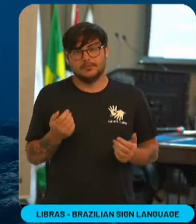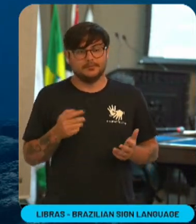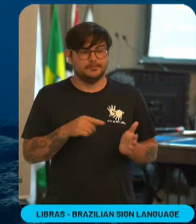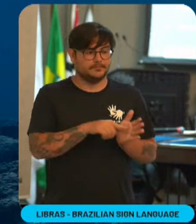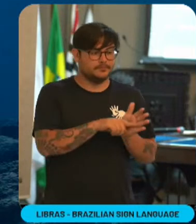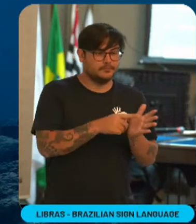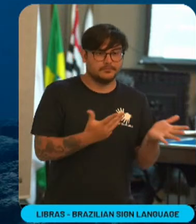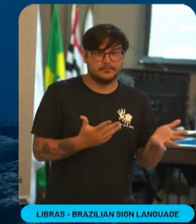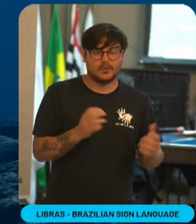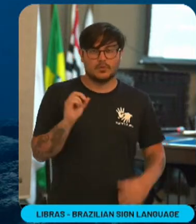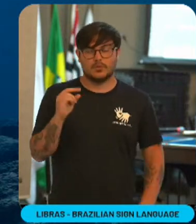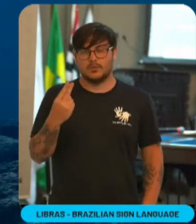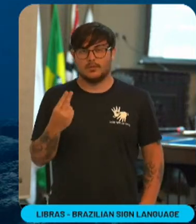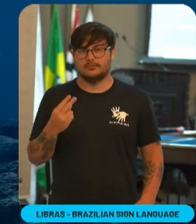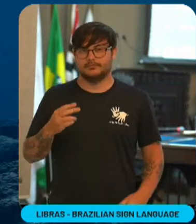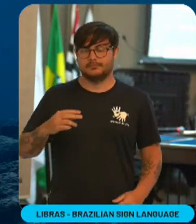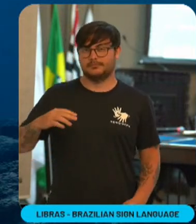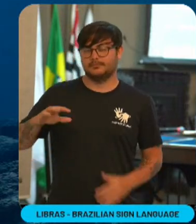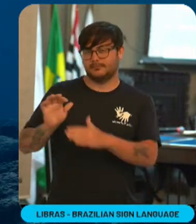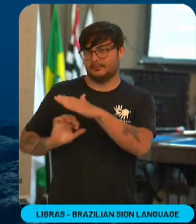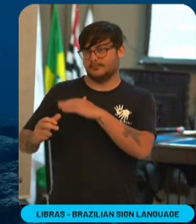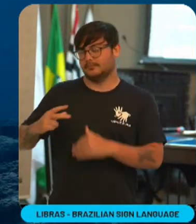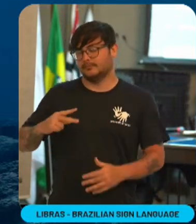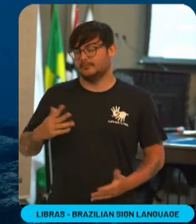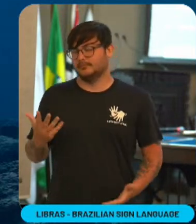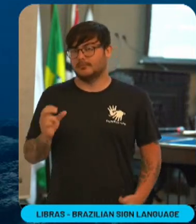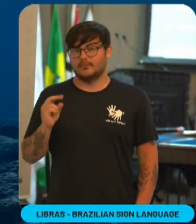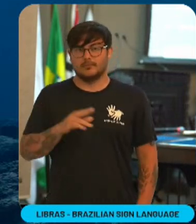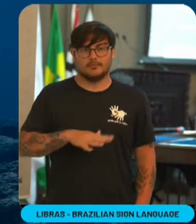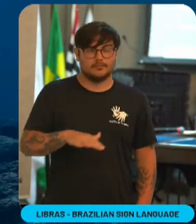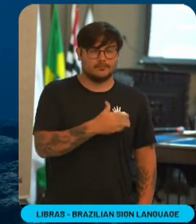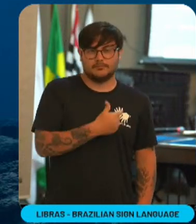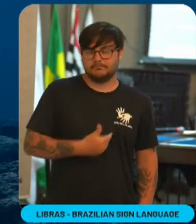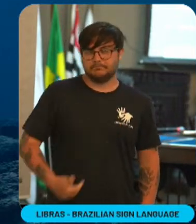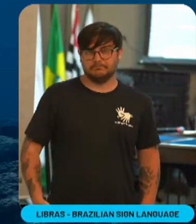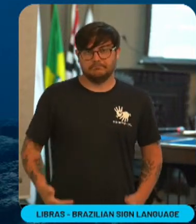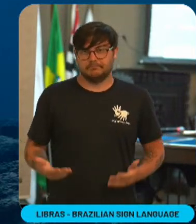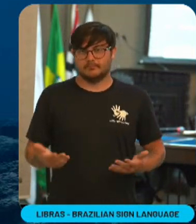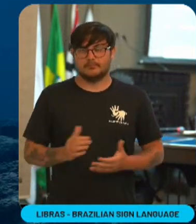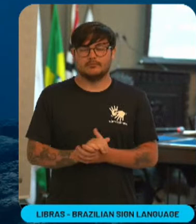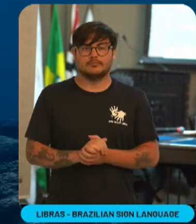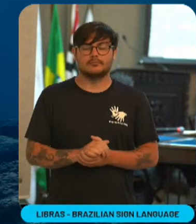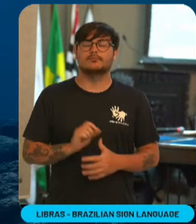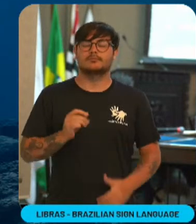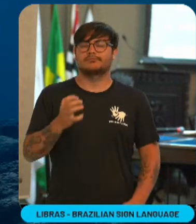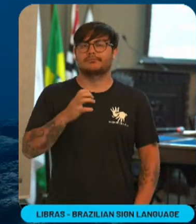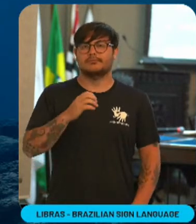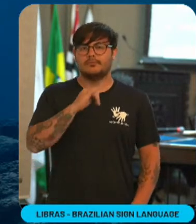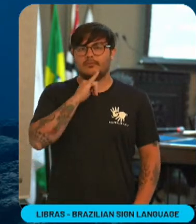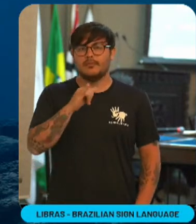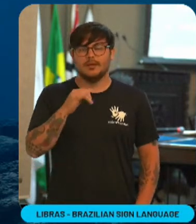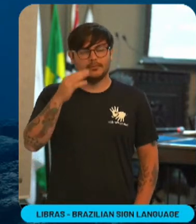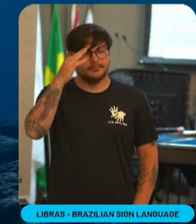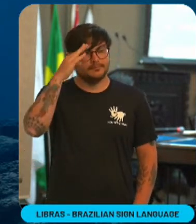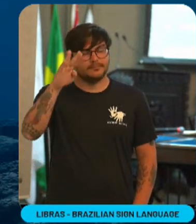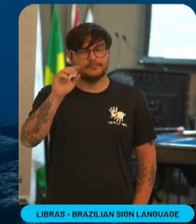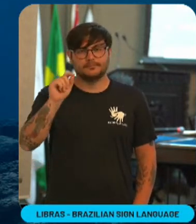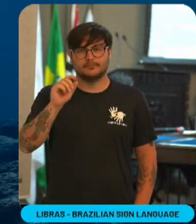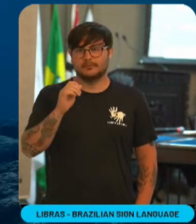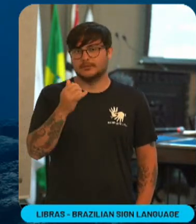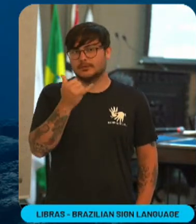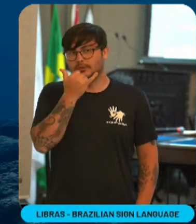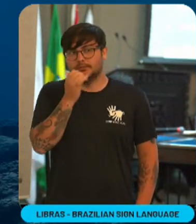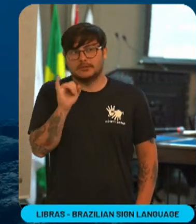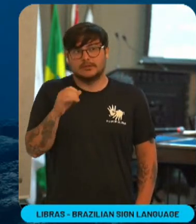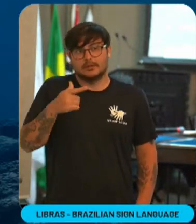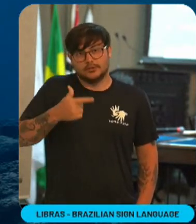the academia, of the private sector, the public sector. So the message I wanted